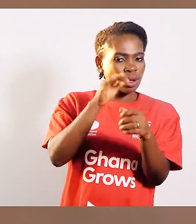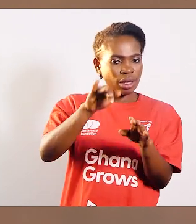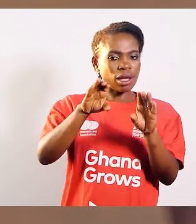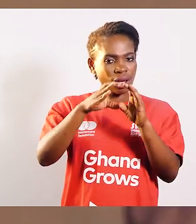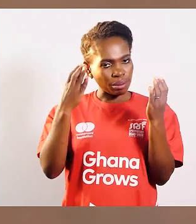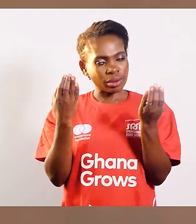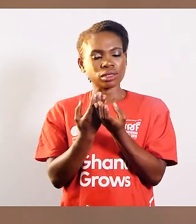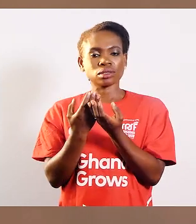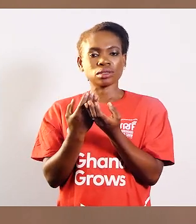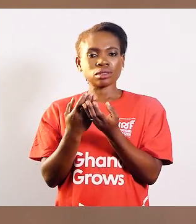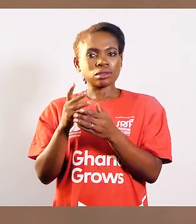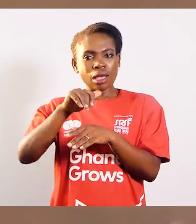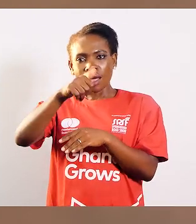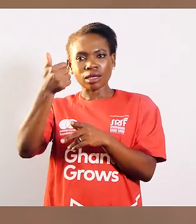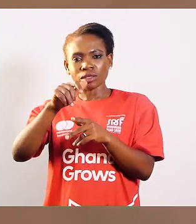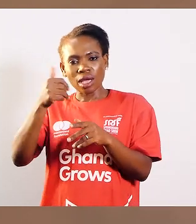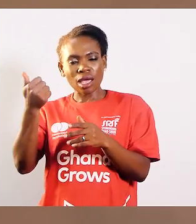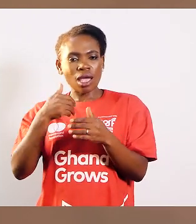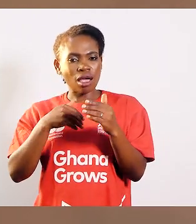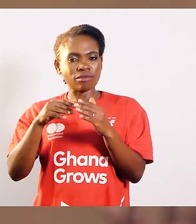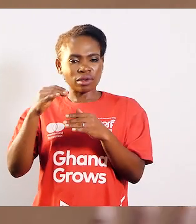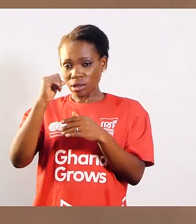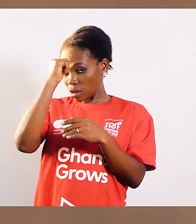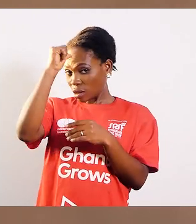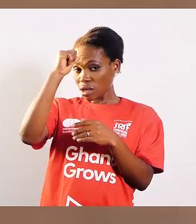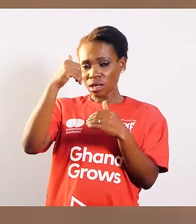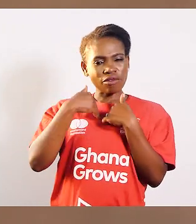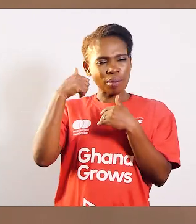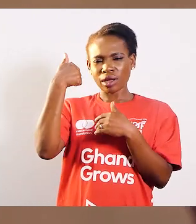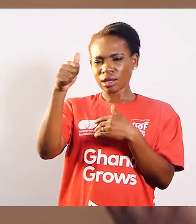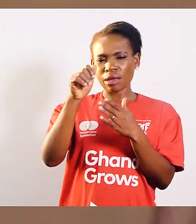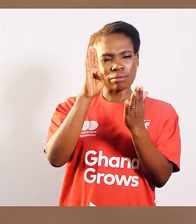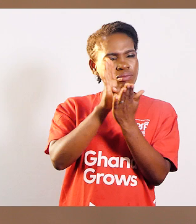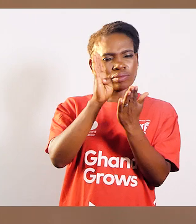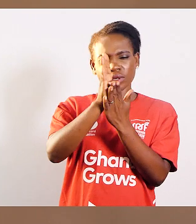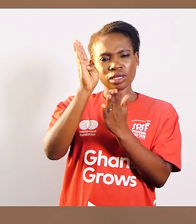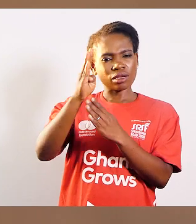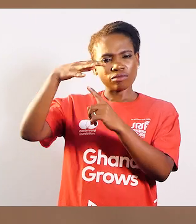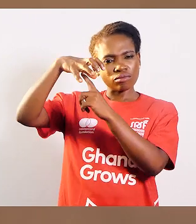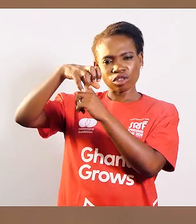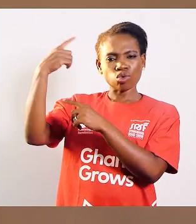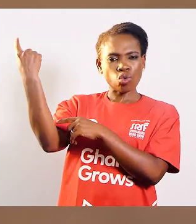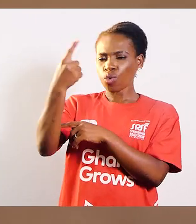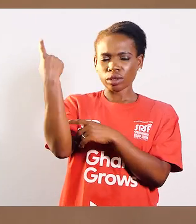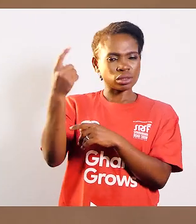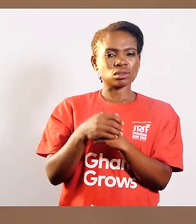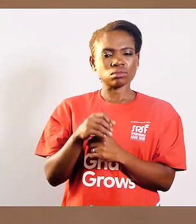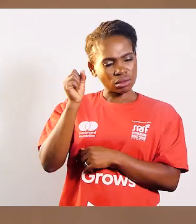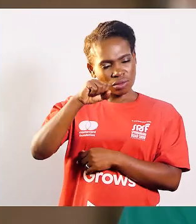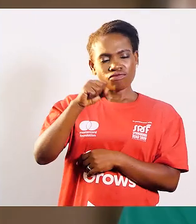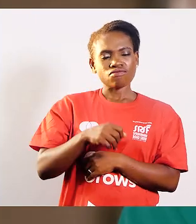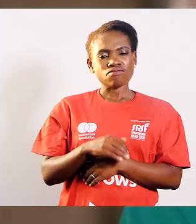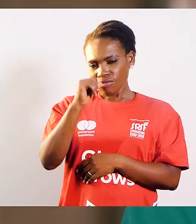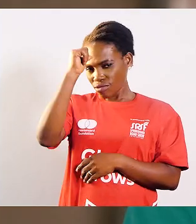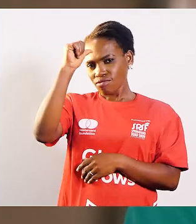industry. Elsewhere, they are making billions in revenue. India, for instance, they made over 10 billion from just mushrooms alone, export of mushrooms